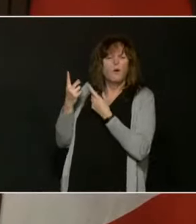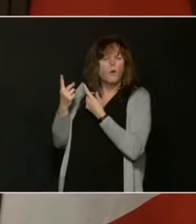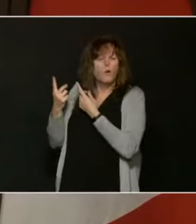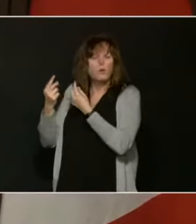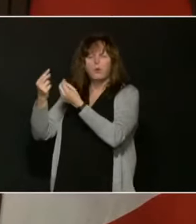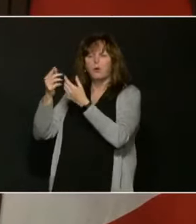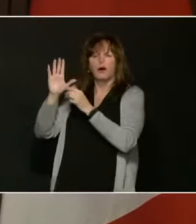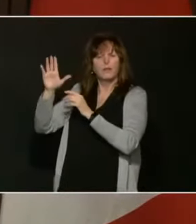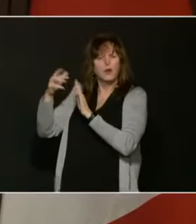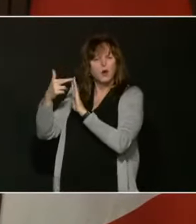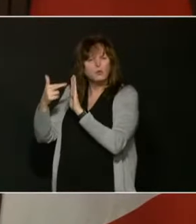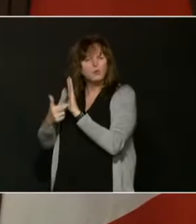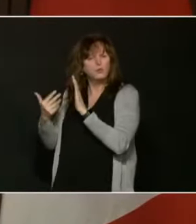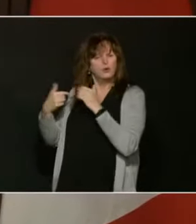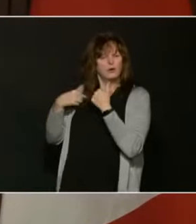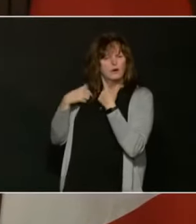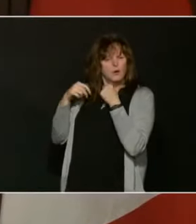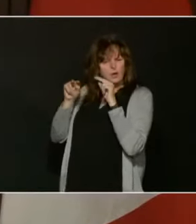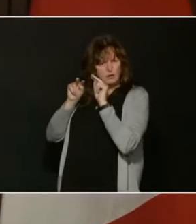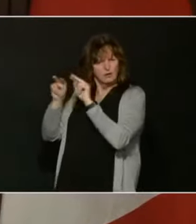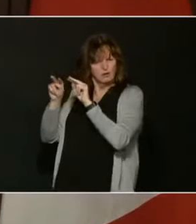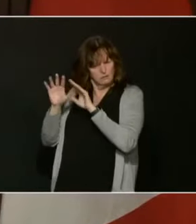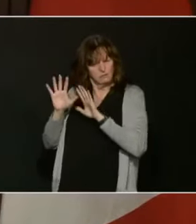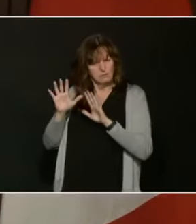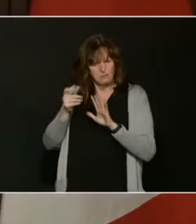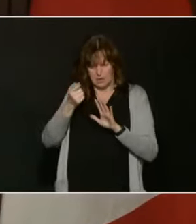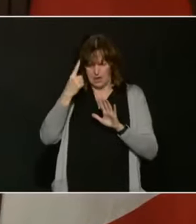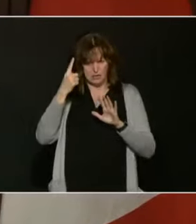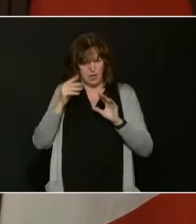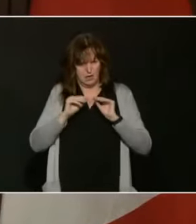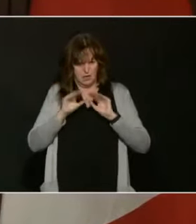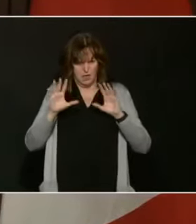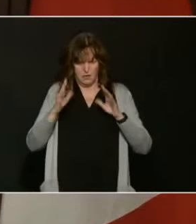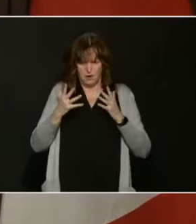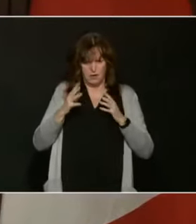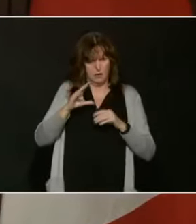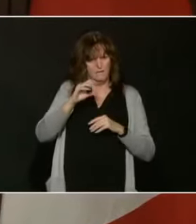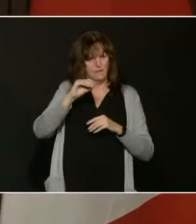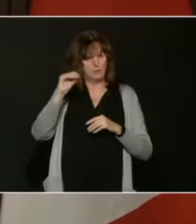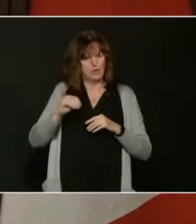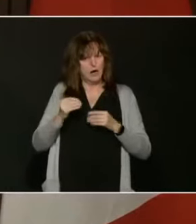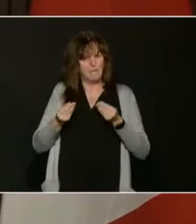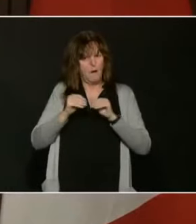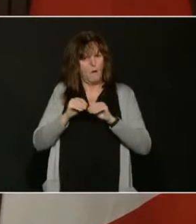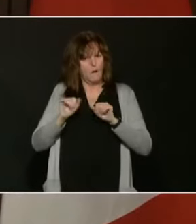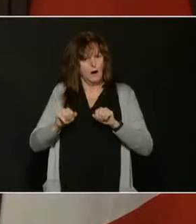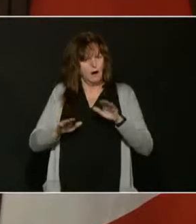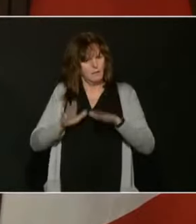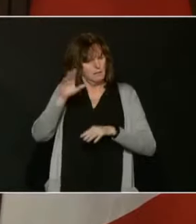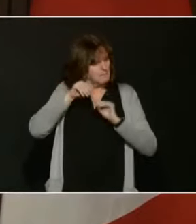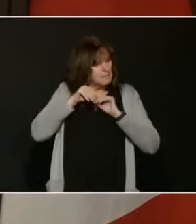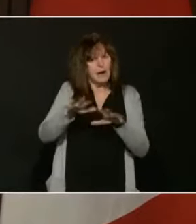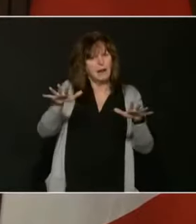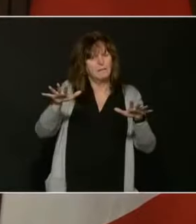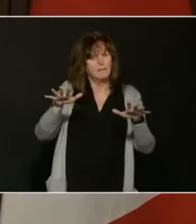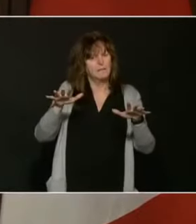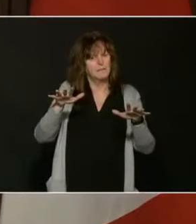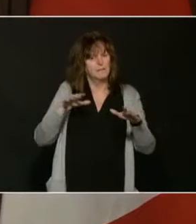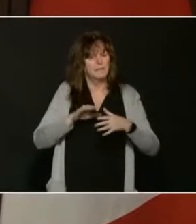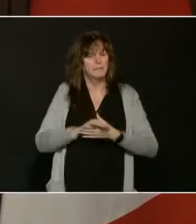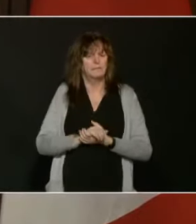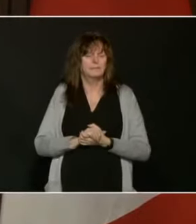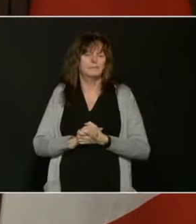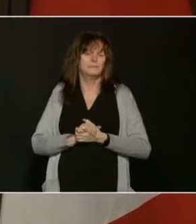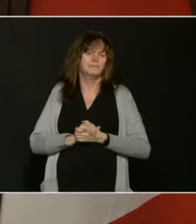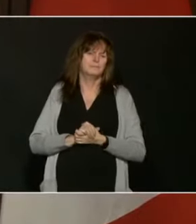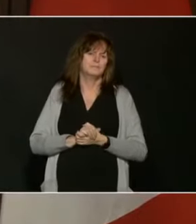consistently probably about 50% more transmissible. There's also the issue of getting a good understanding of how quickly they're spreading